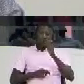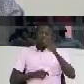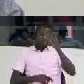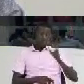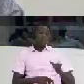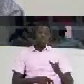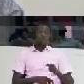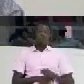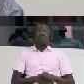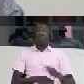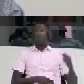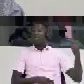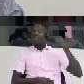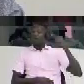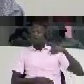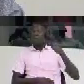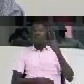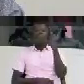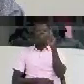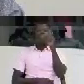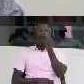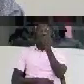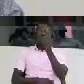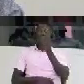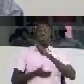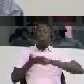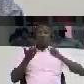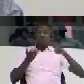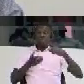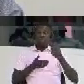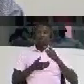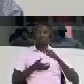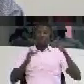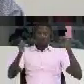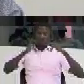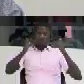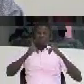Hearings for the first week of the session